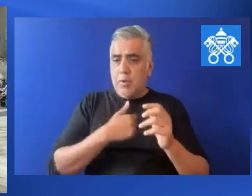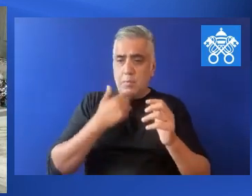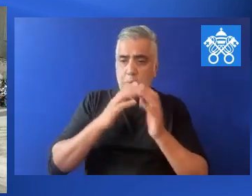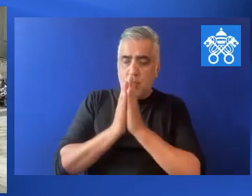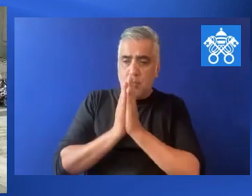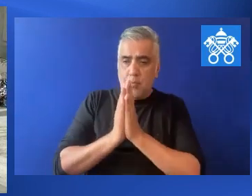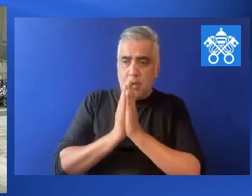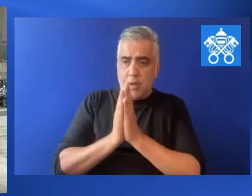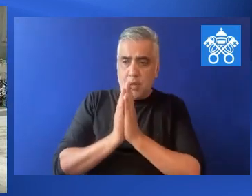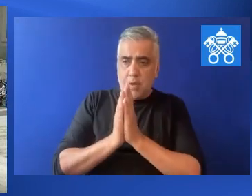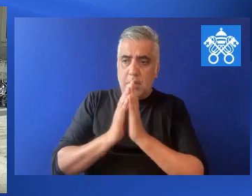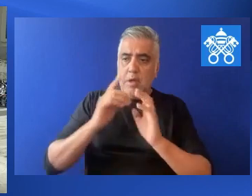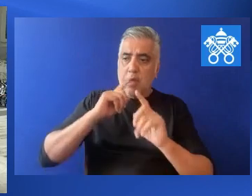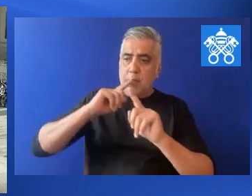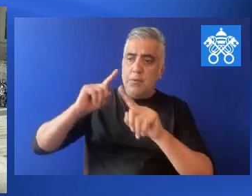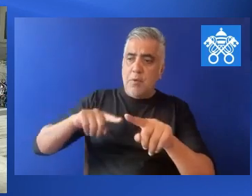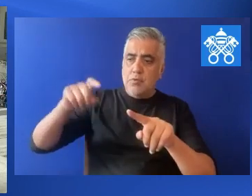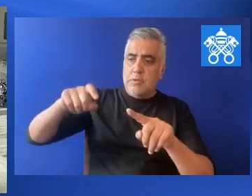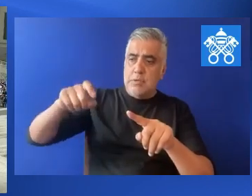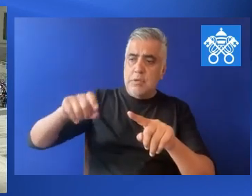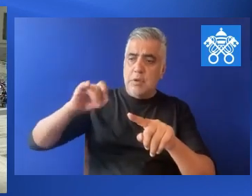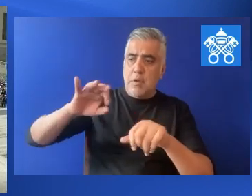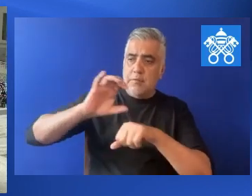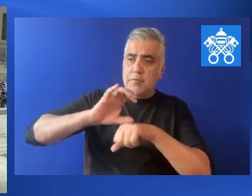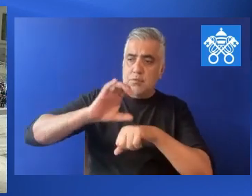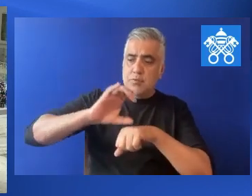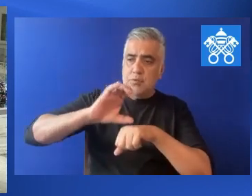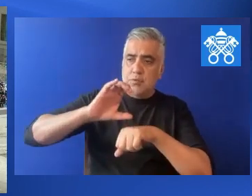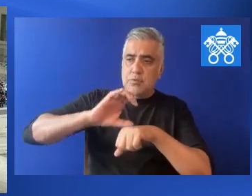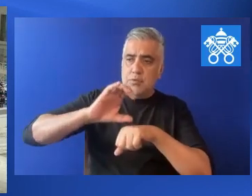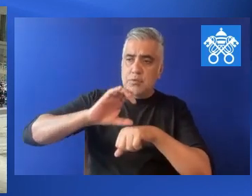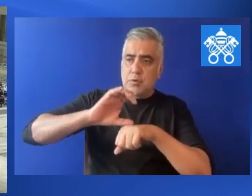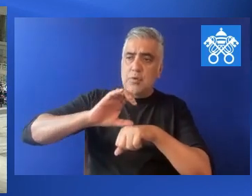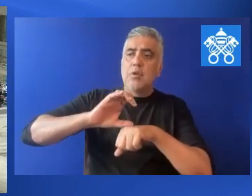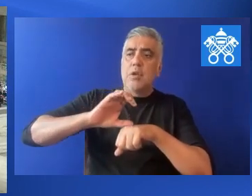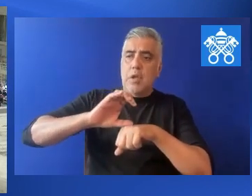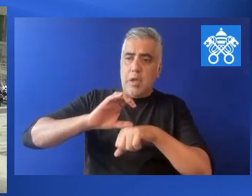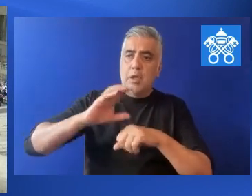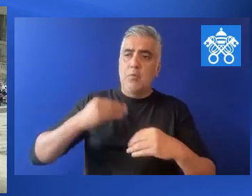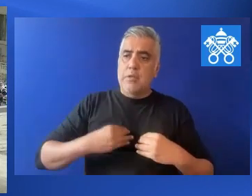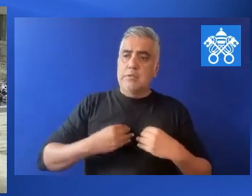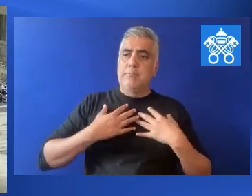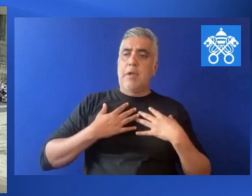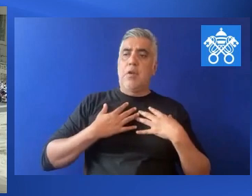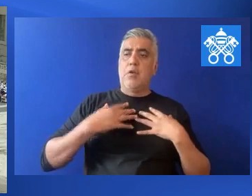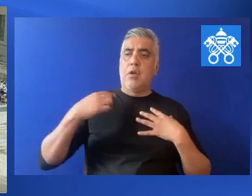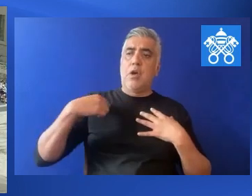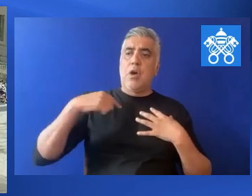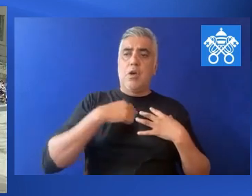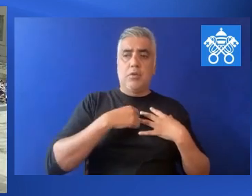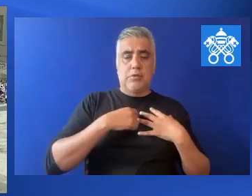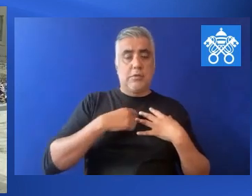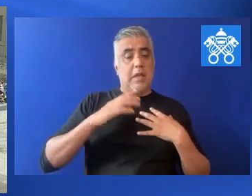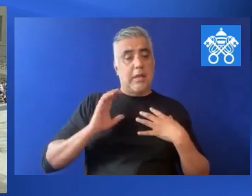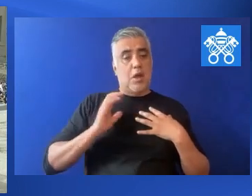fruitfulness of her zeal for the gospel, let us pray that her creative response to the needs of the church of her